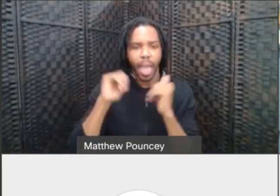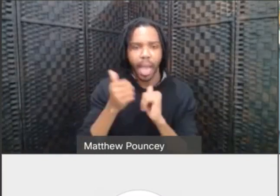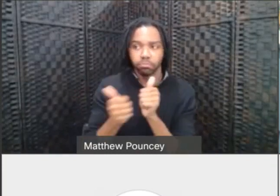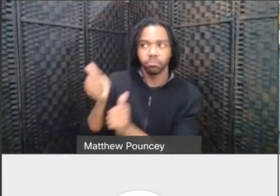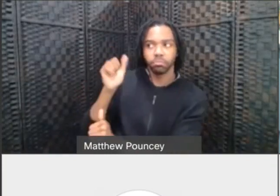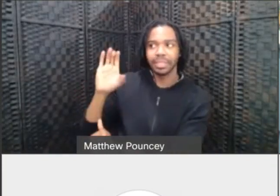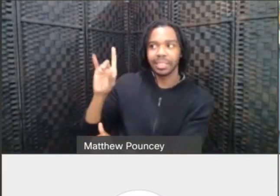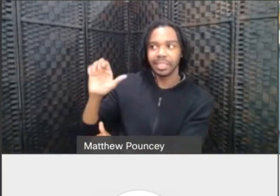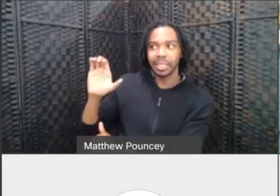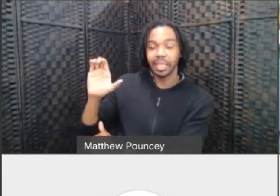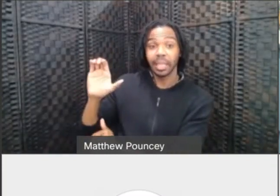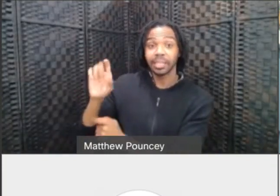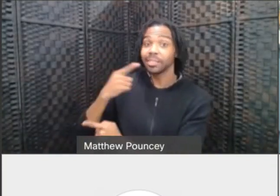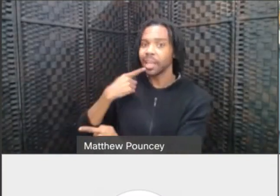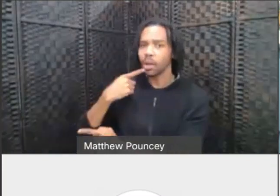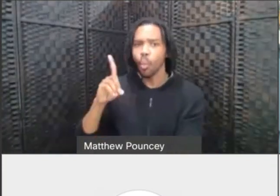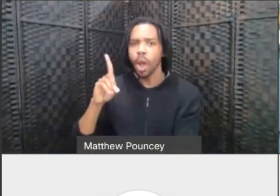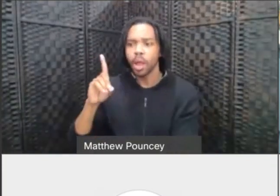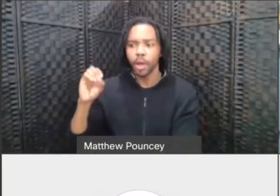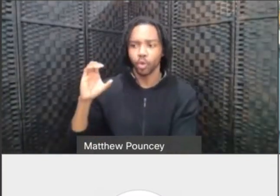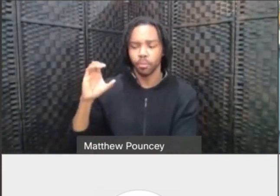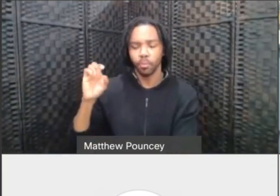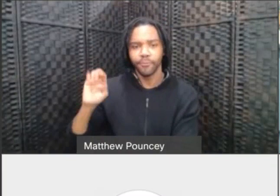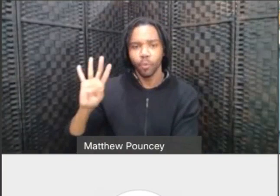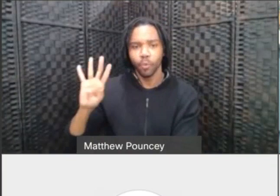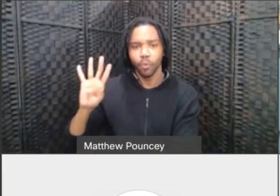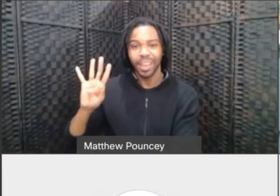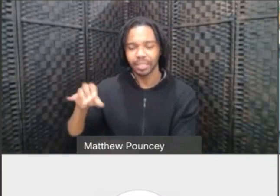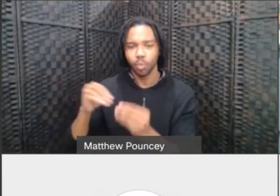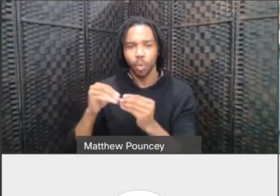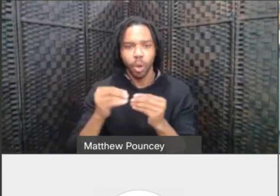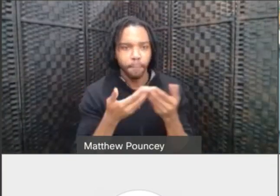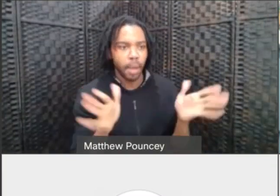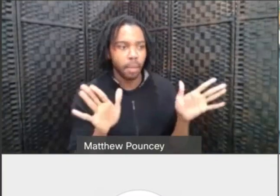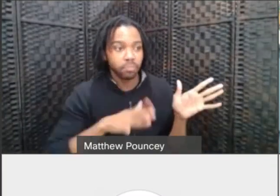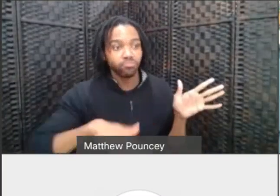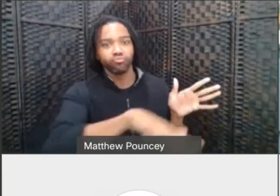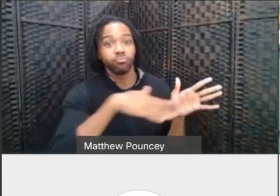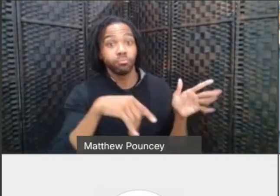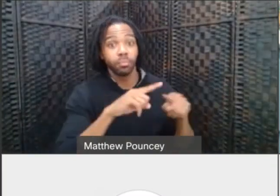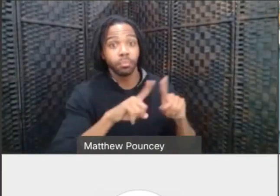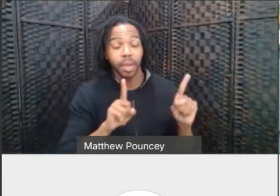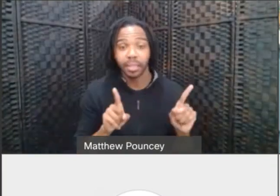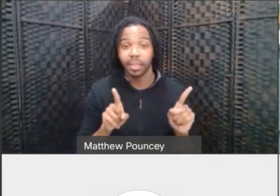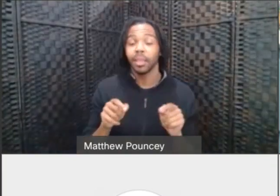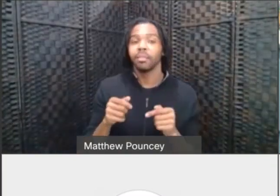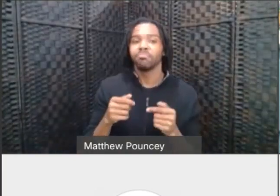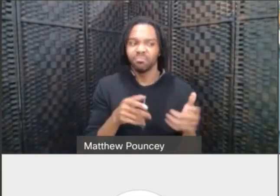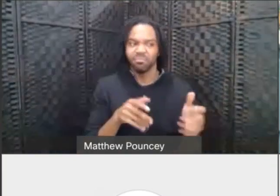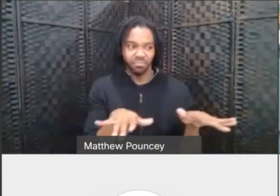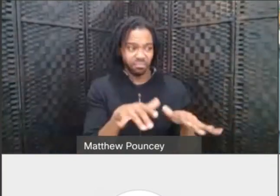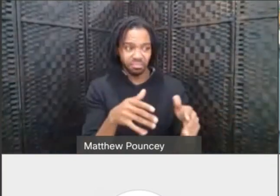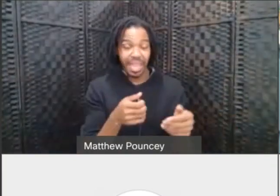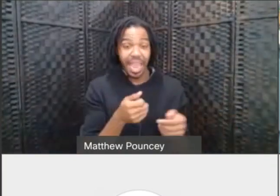more for the public, and a more conservative temperature of greater than 100 is appropriate for those high risk settings.